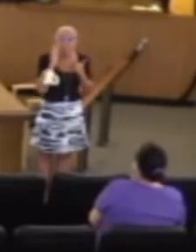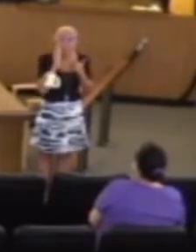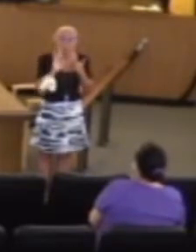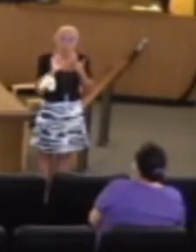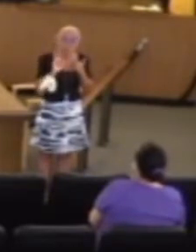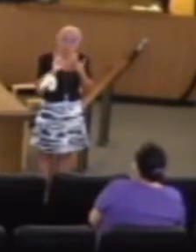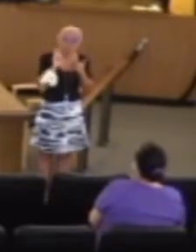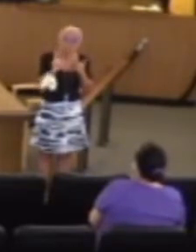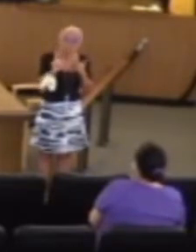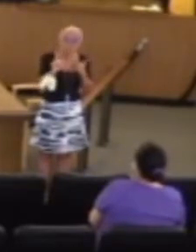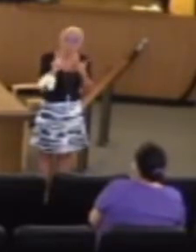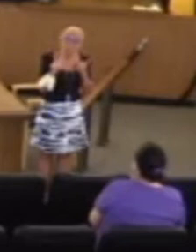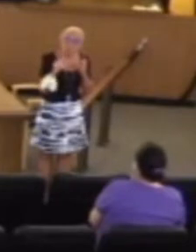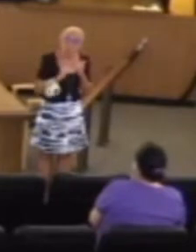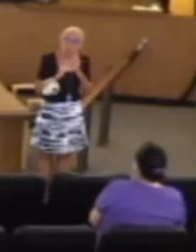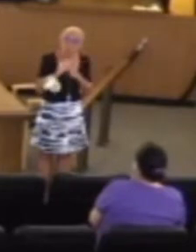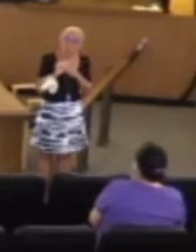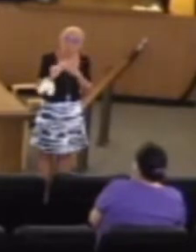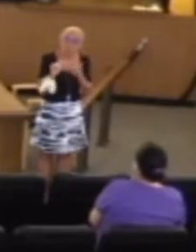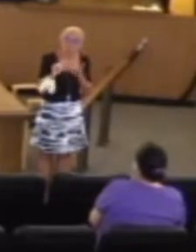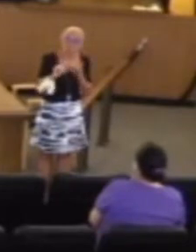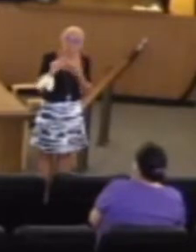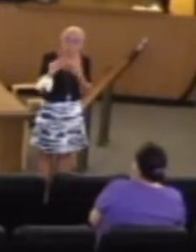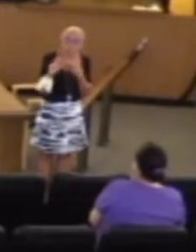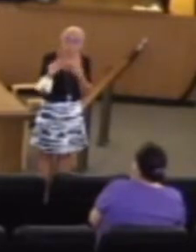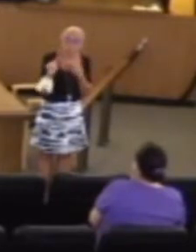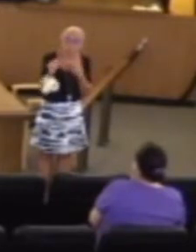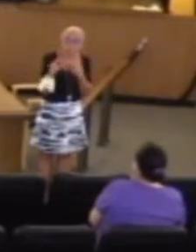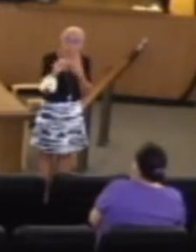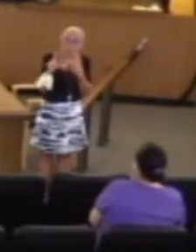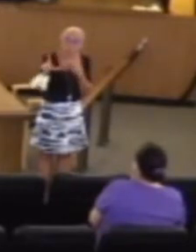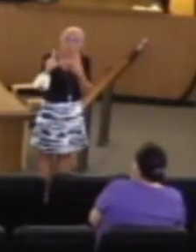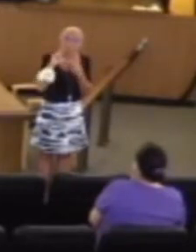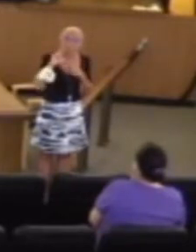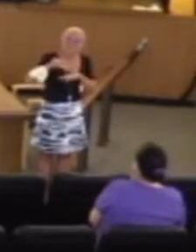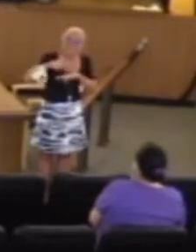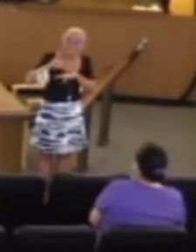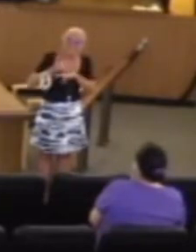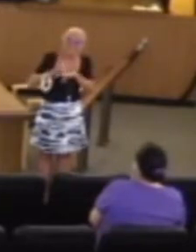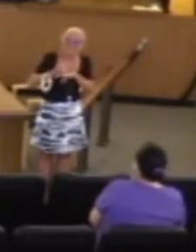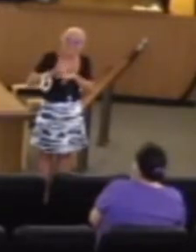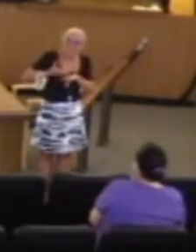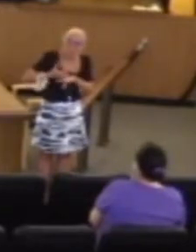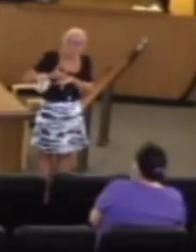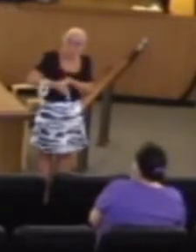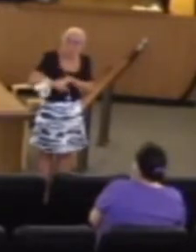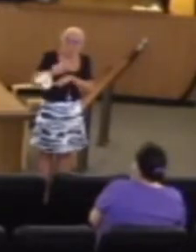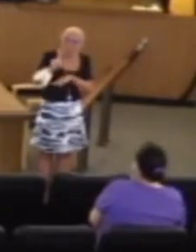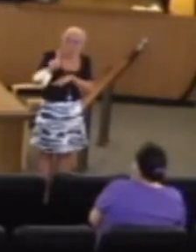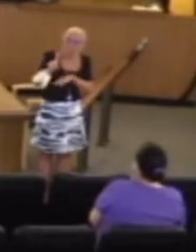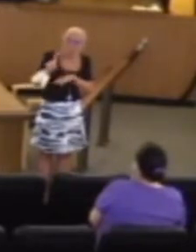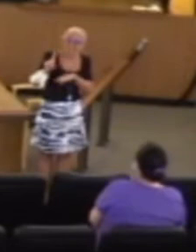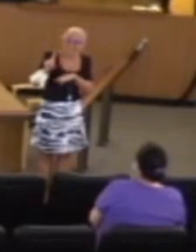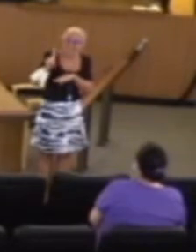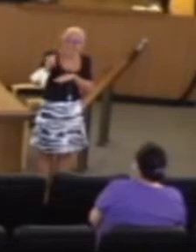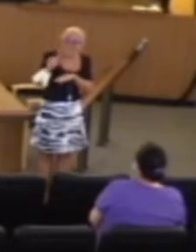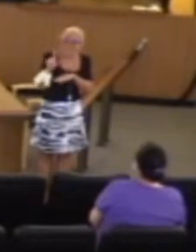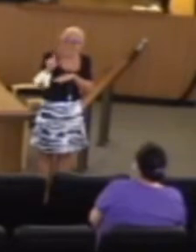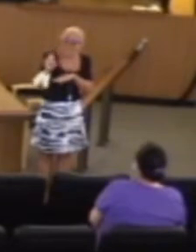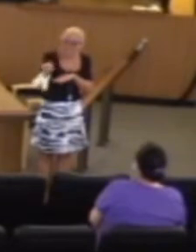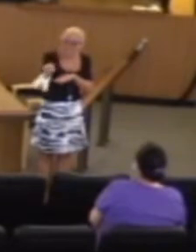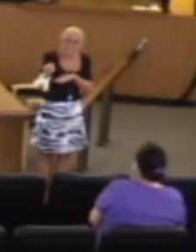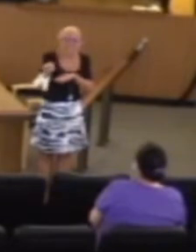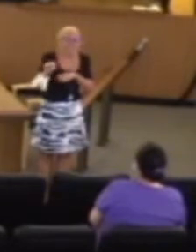million grant to Northwell, where they will be creating over a dozen testing facilities throughout the town of Hempstead. And as anybody knows,